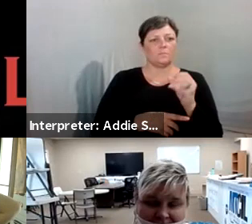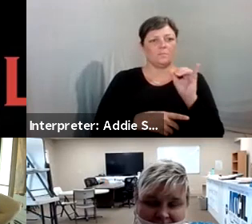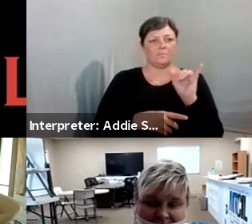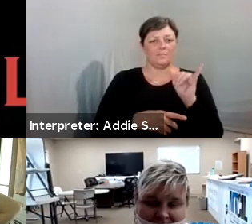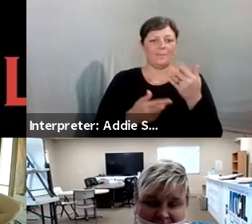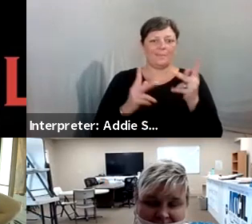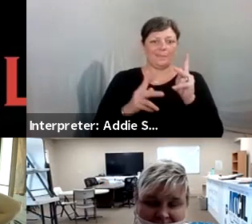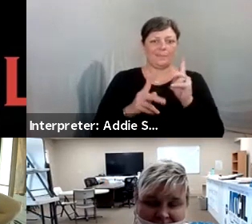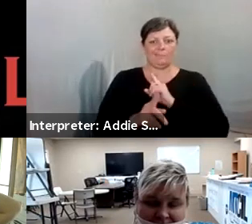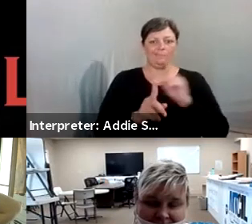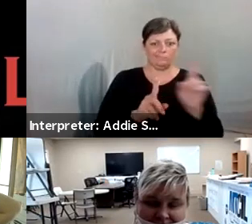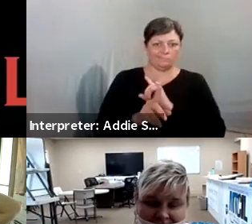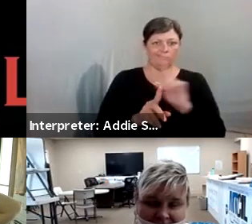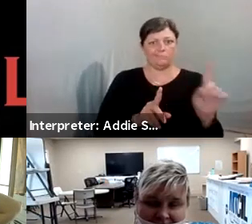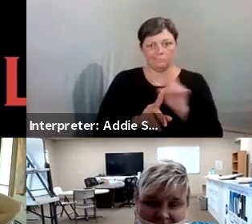traffic.